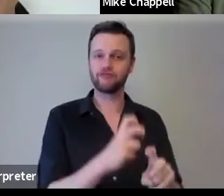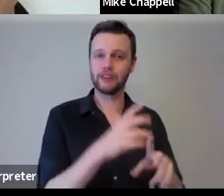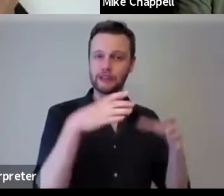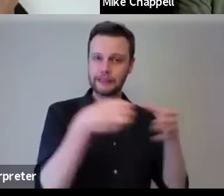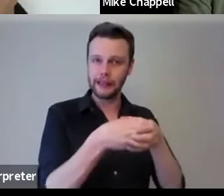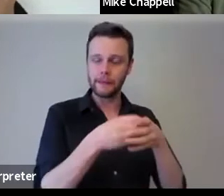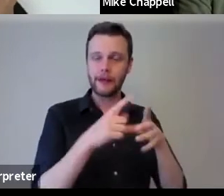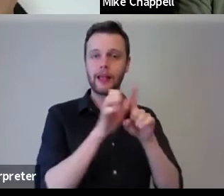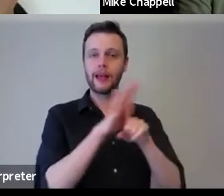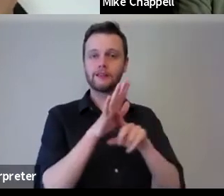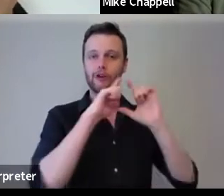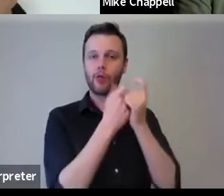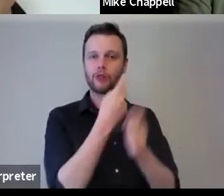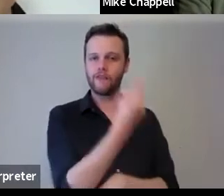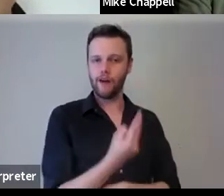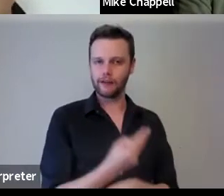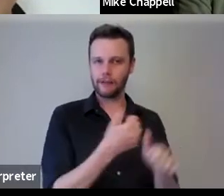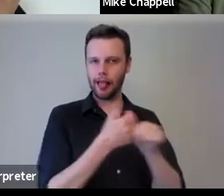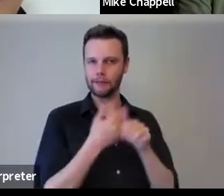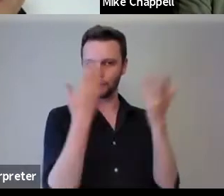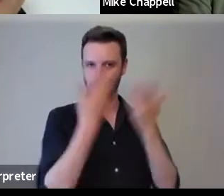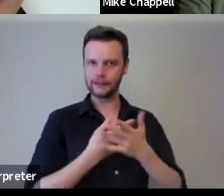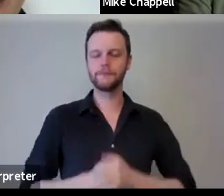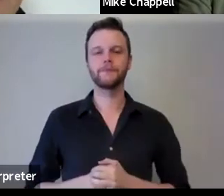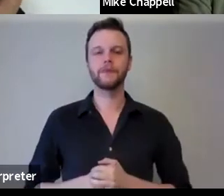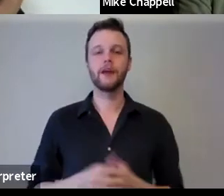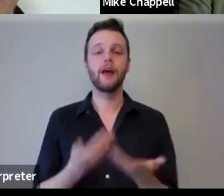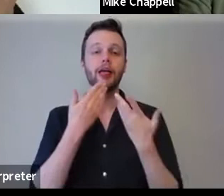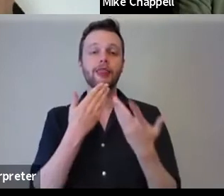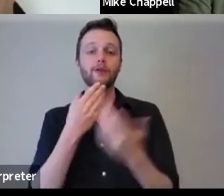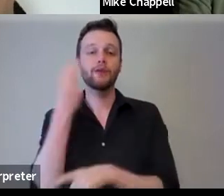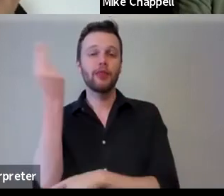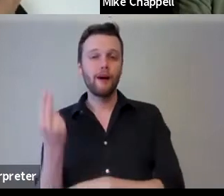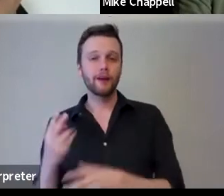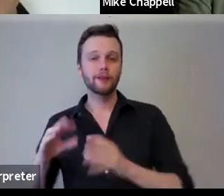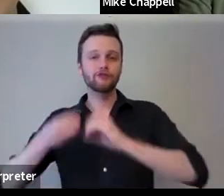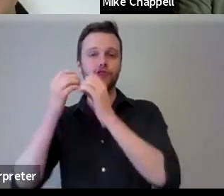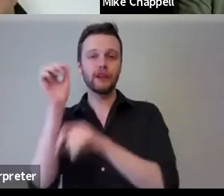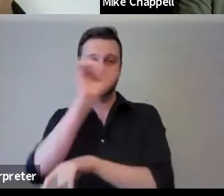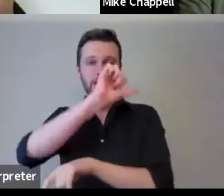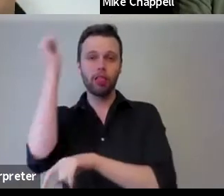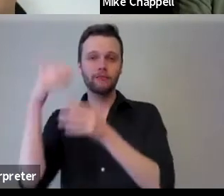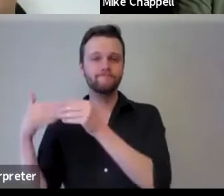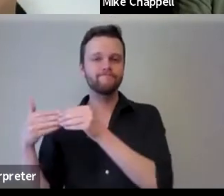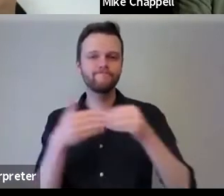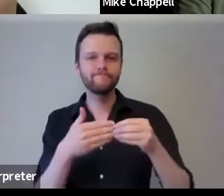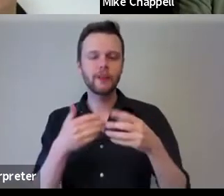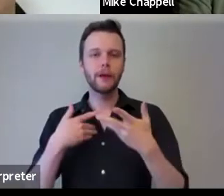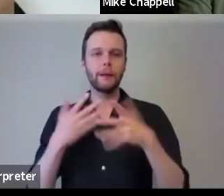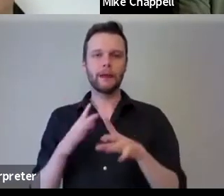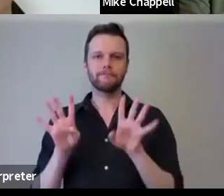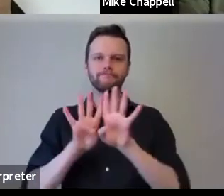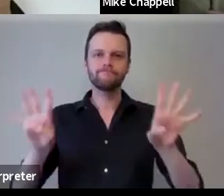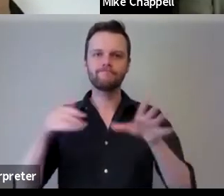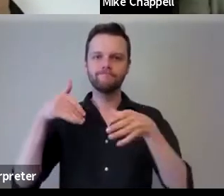Art, who's helping us out tonight. And a special thank you to the artists, creatives, academics and cultural leaders who are contributing as panellists across